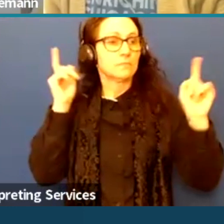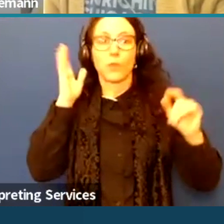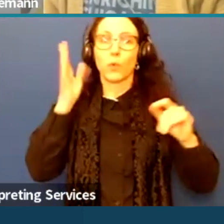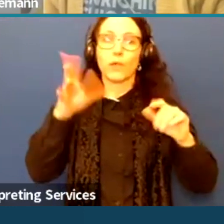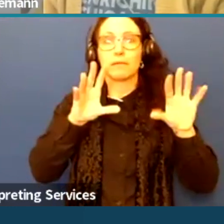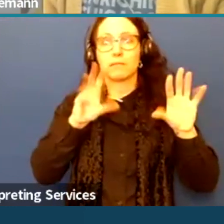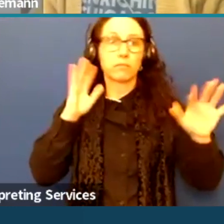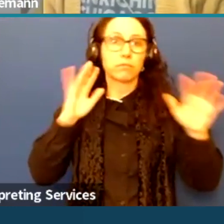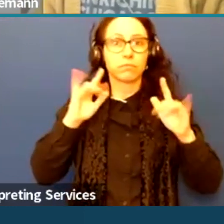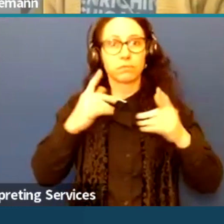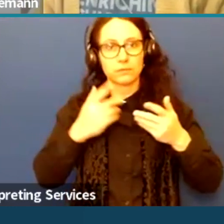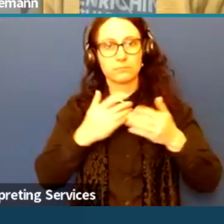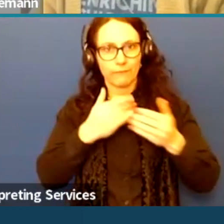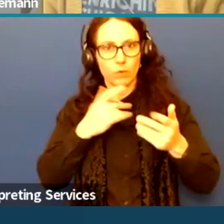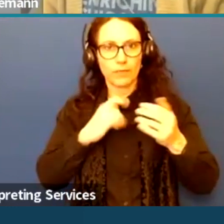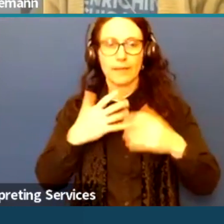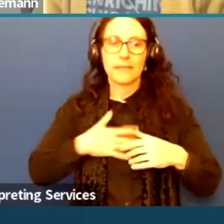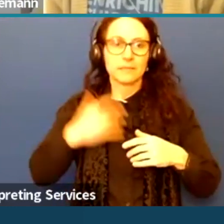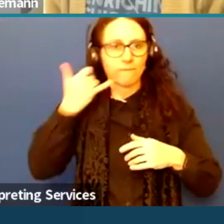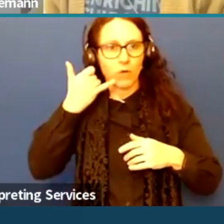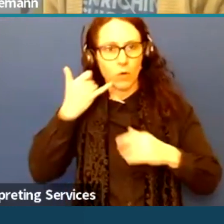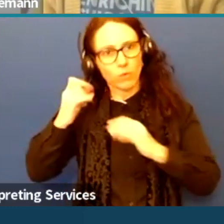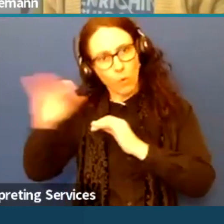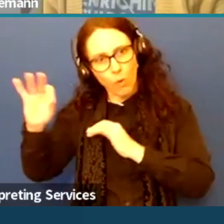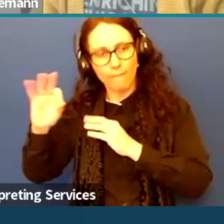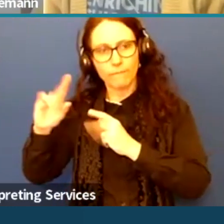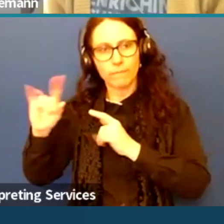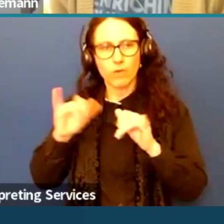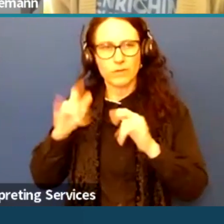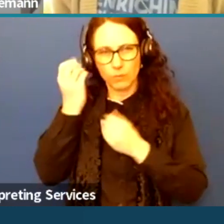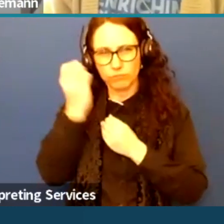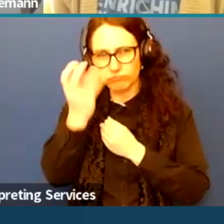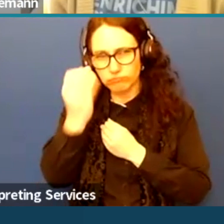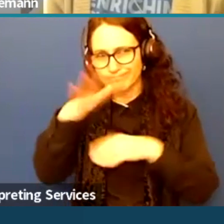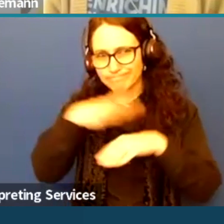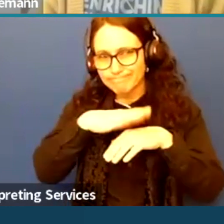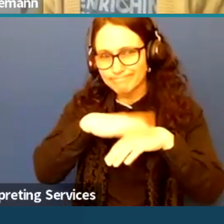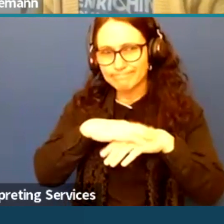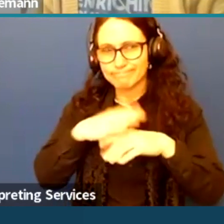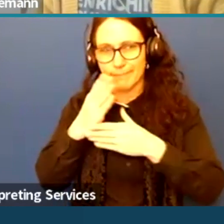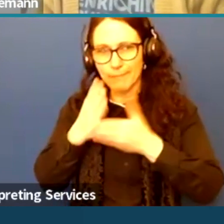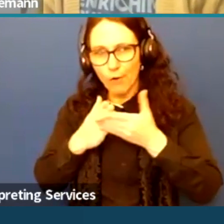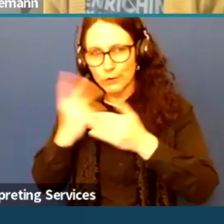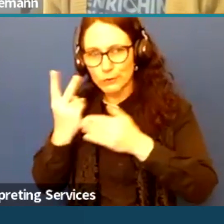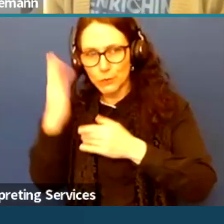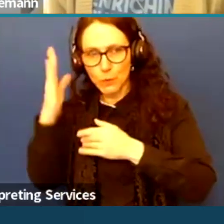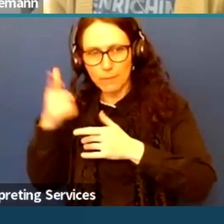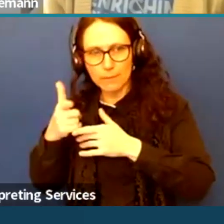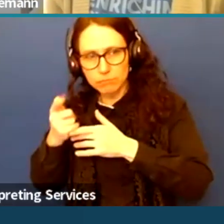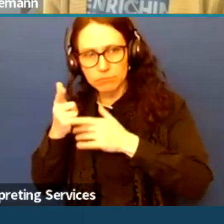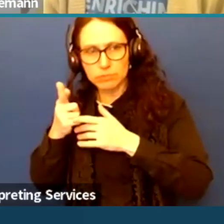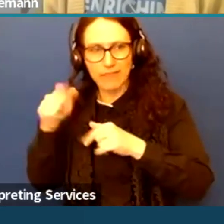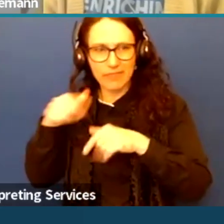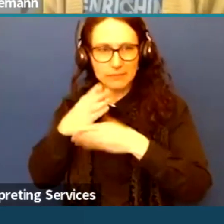So along with the, silence your phones, that sort of announcement, they'll Right. also share, hey, in Act 2, whatever, there's going to be a gunshot at